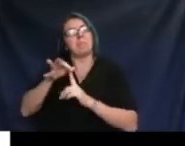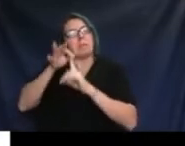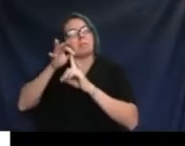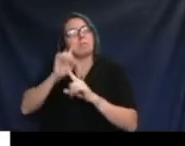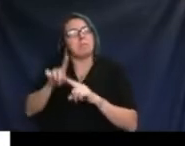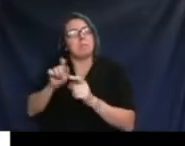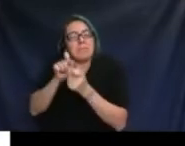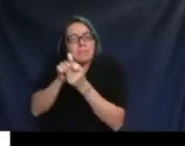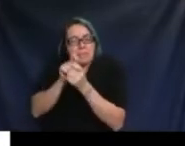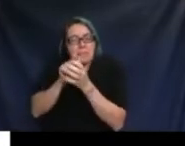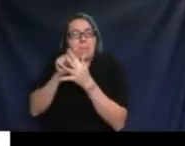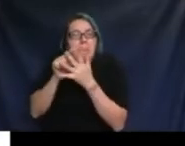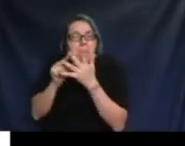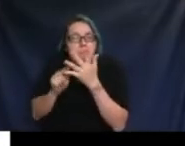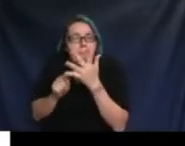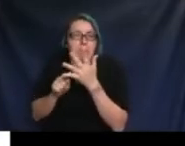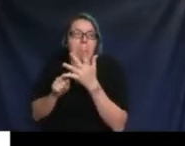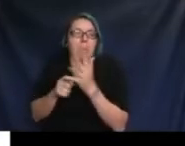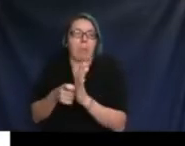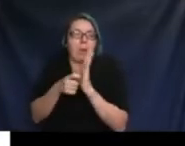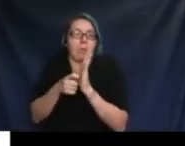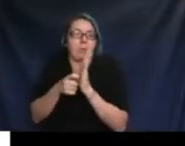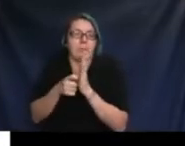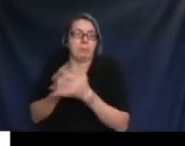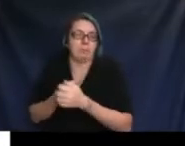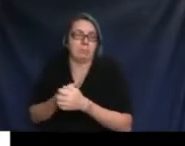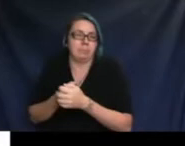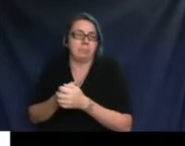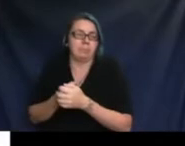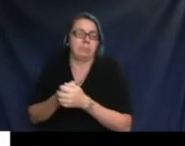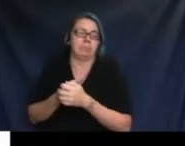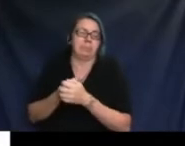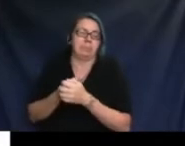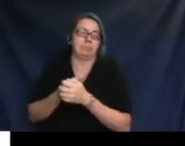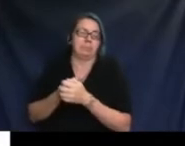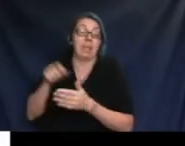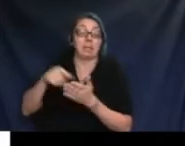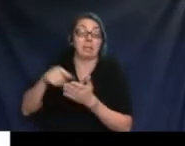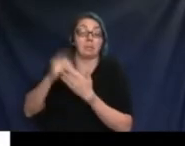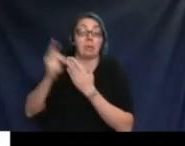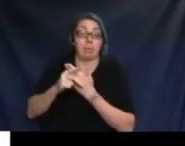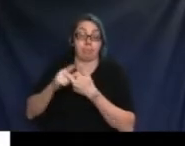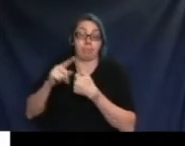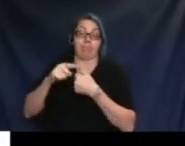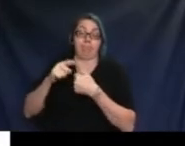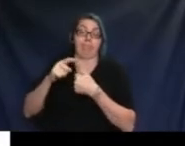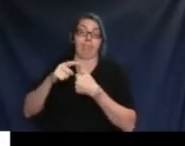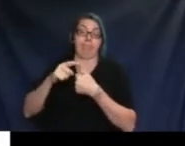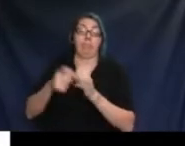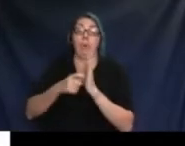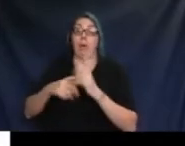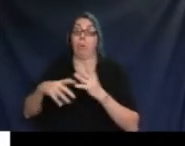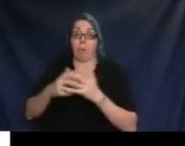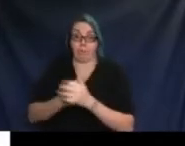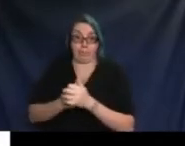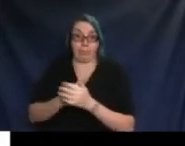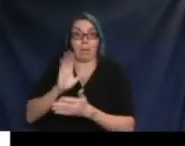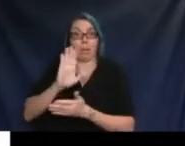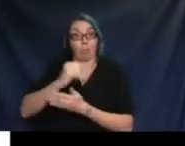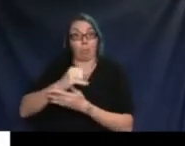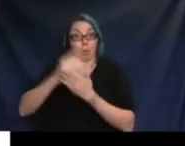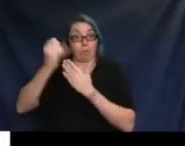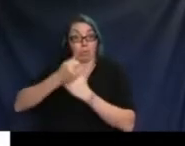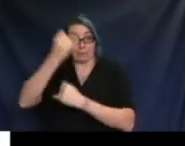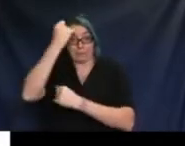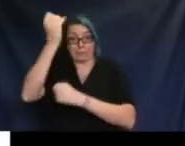one of those things is that the project needs to take place in or be